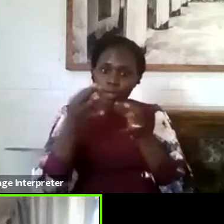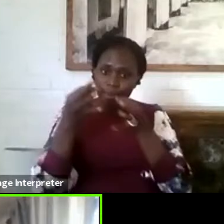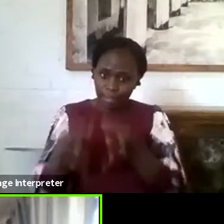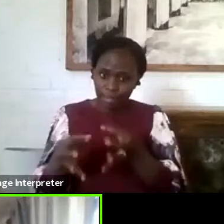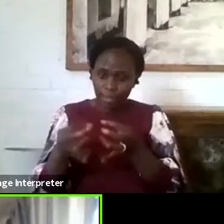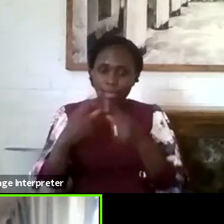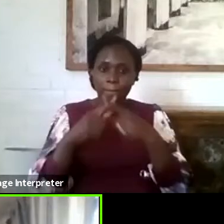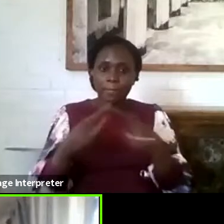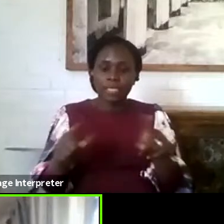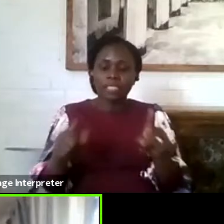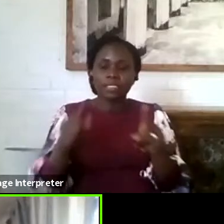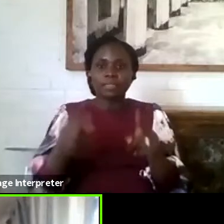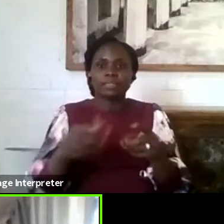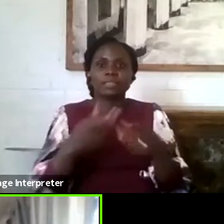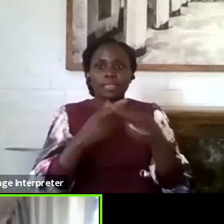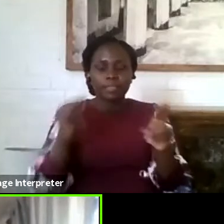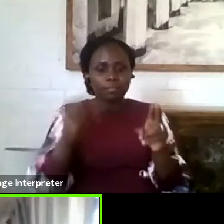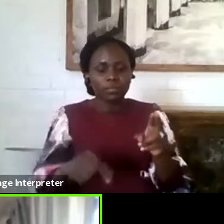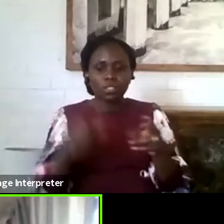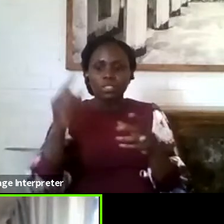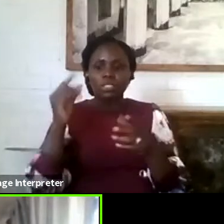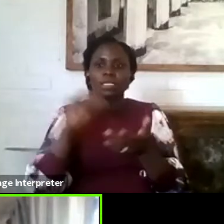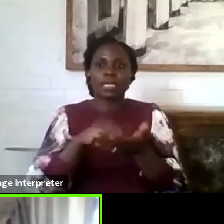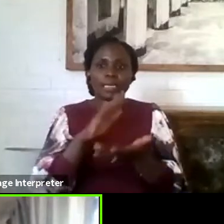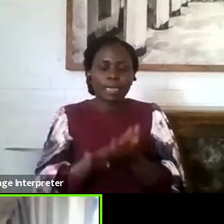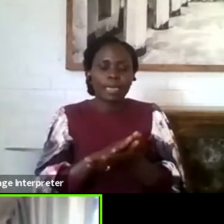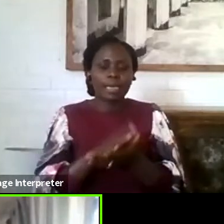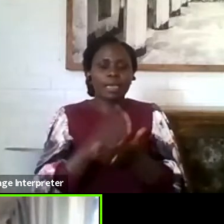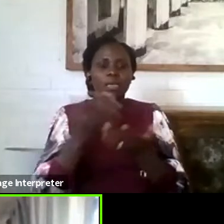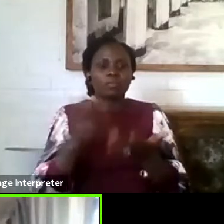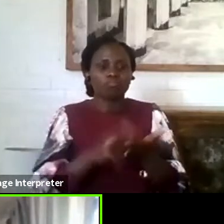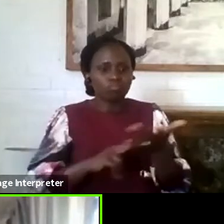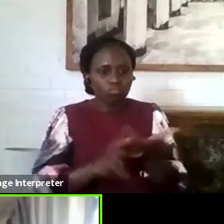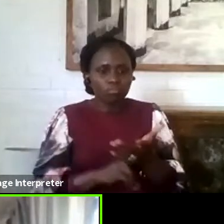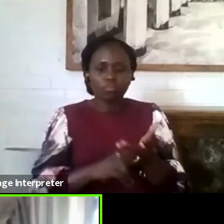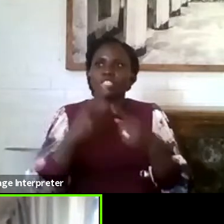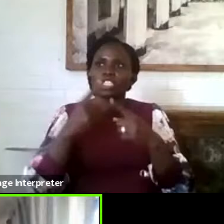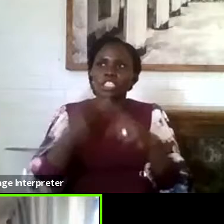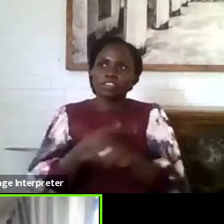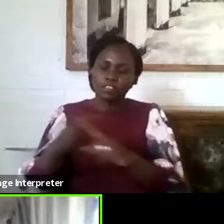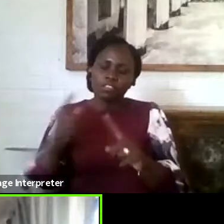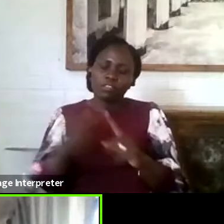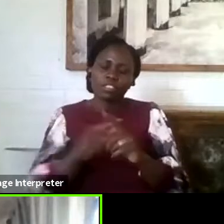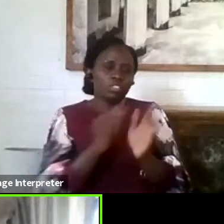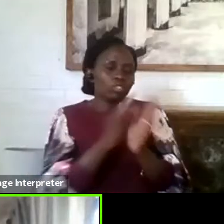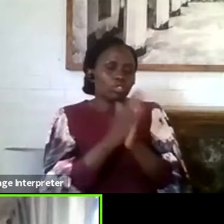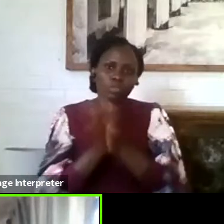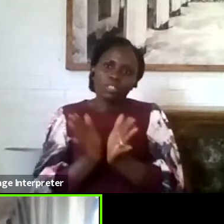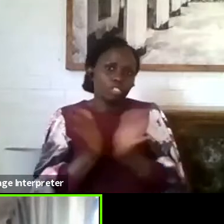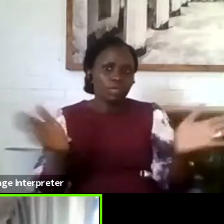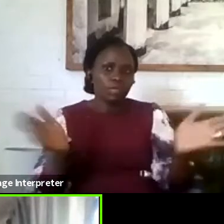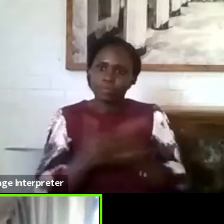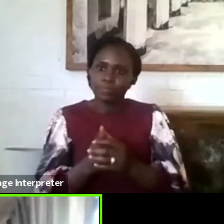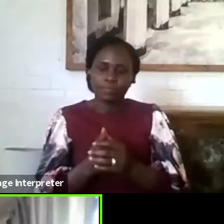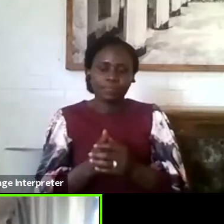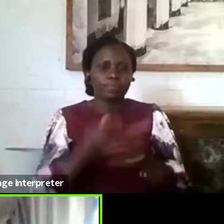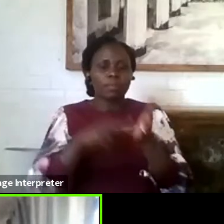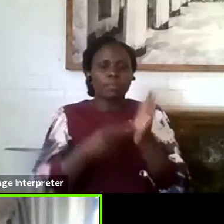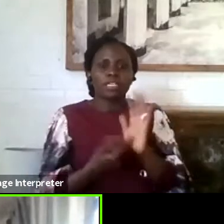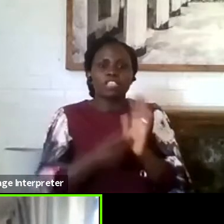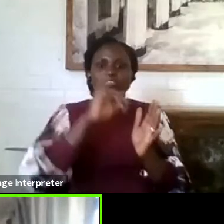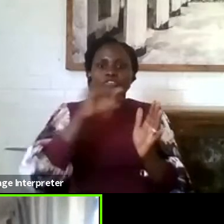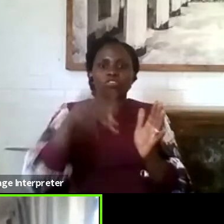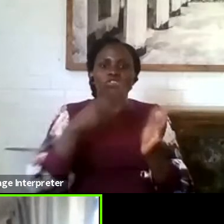commencement date and ultimately their enforcement are a different story entirely. So as at June